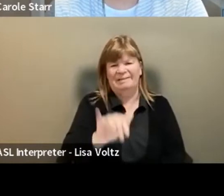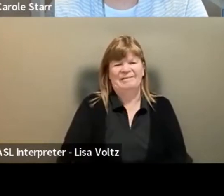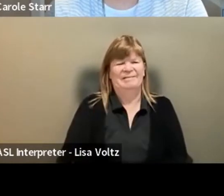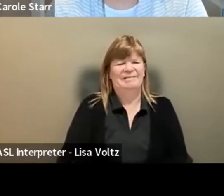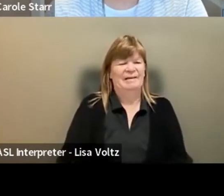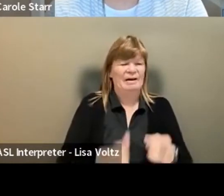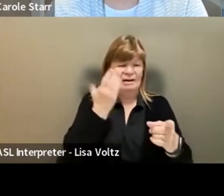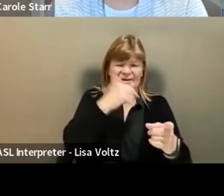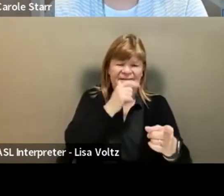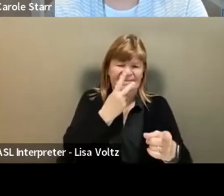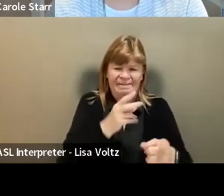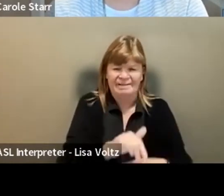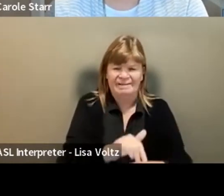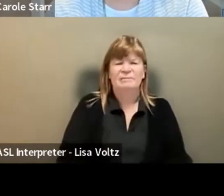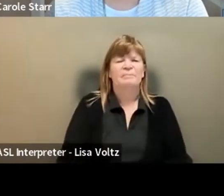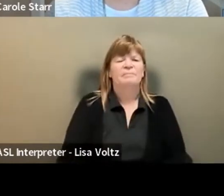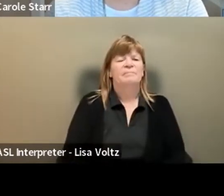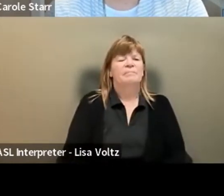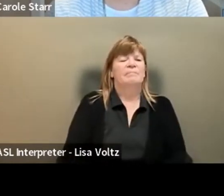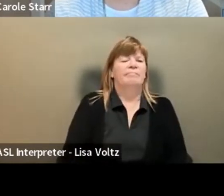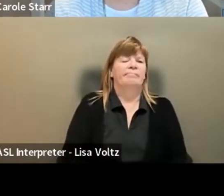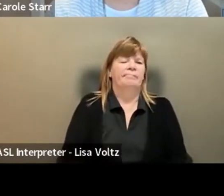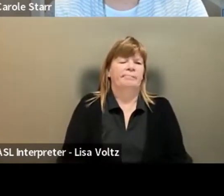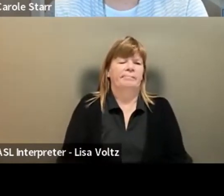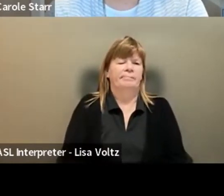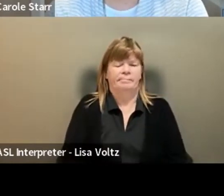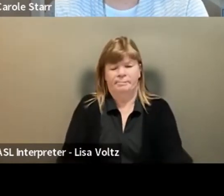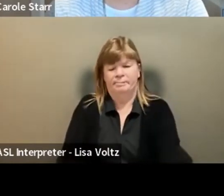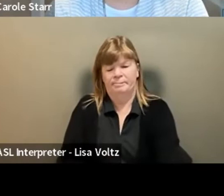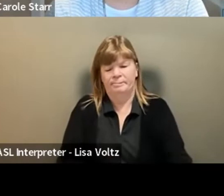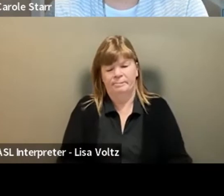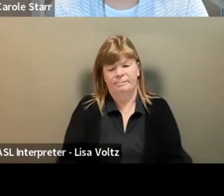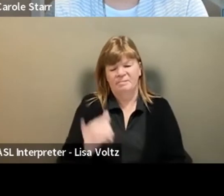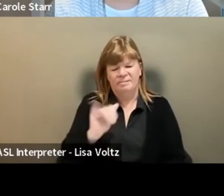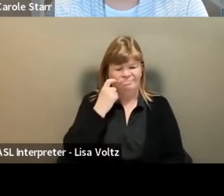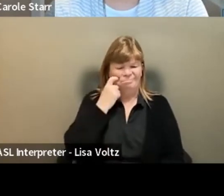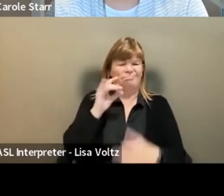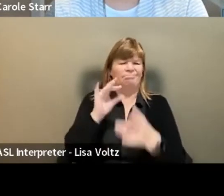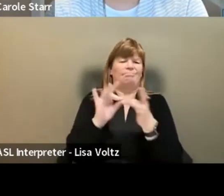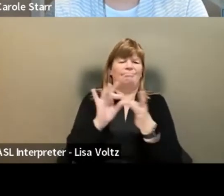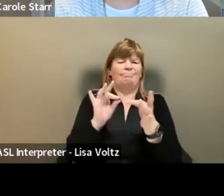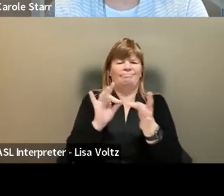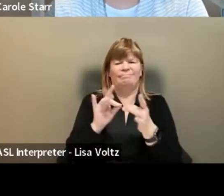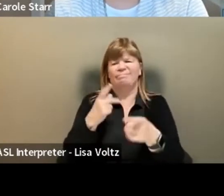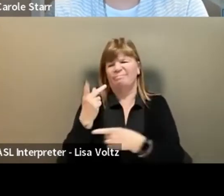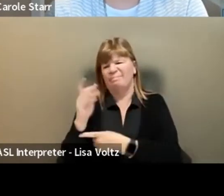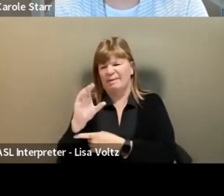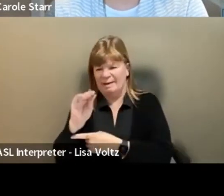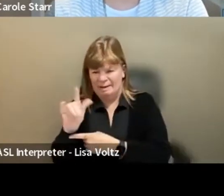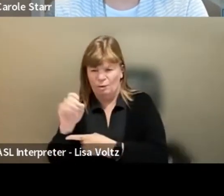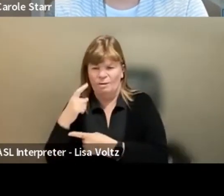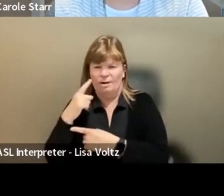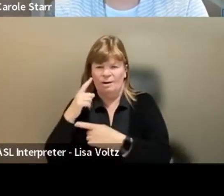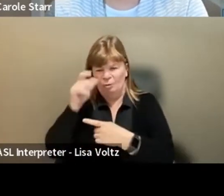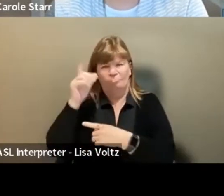didn't see that. Yeah, I think, like I discussed before, it's actually Carol and I came up with the mentoring